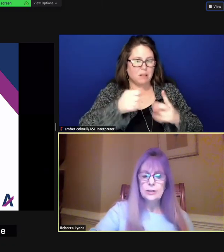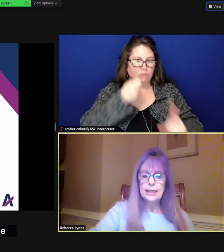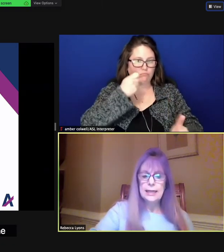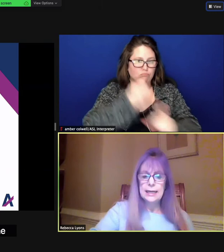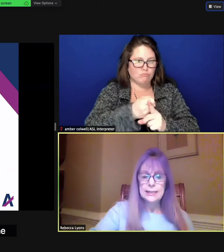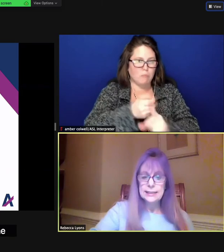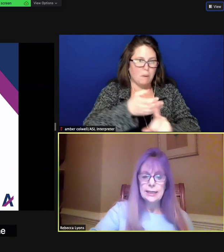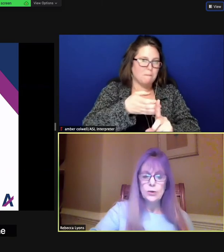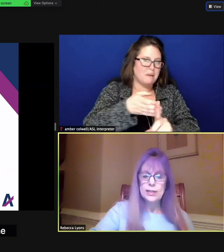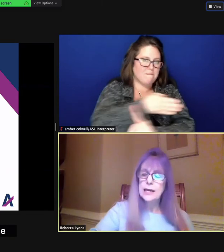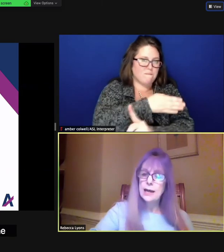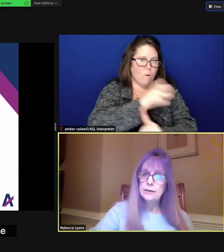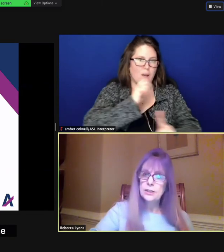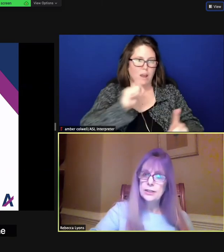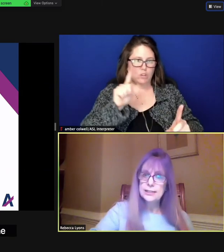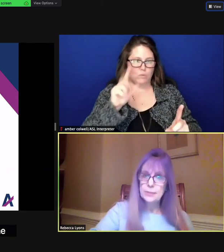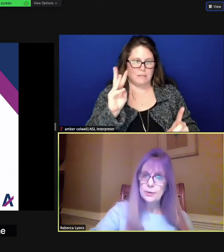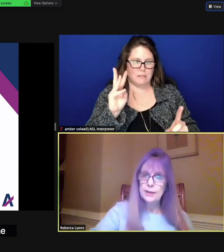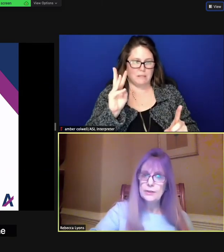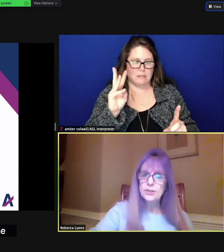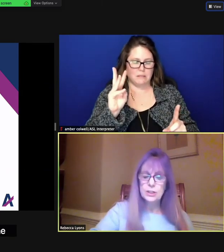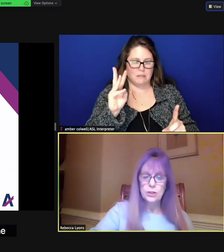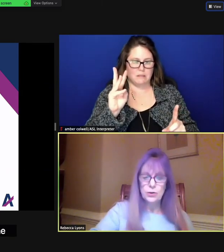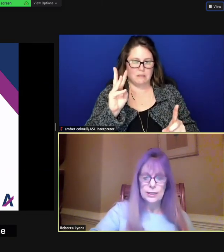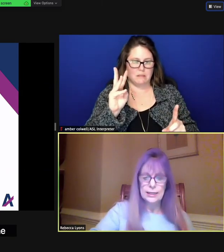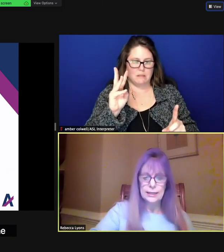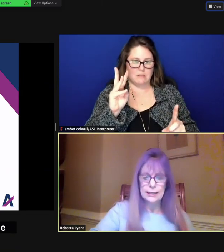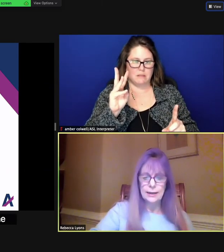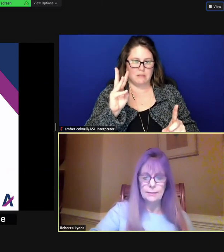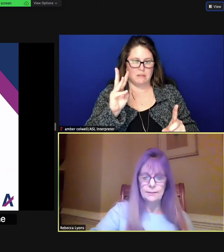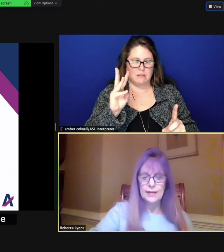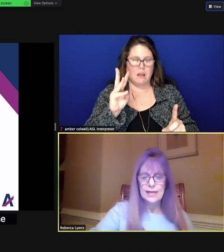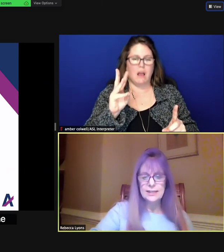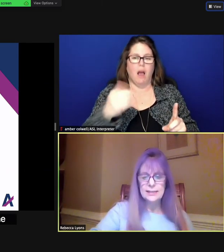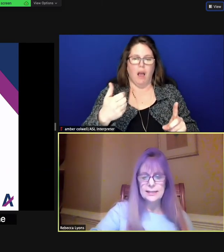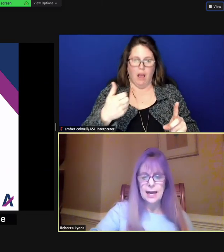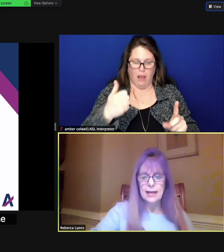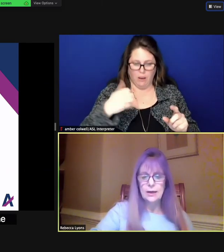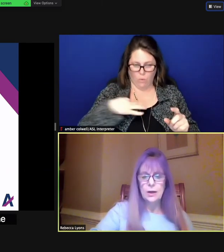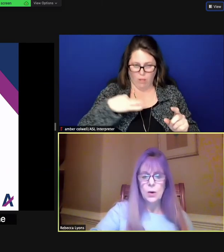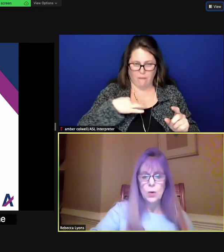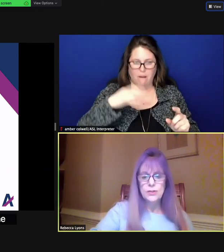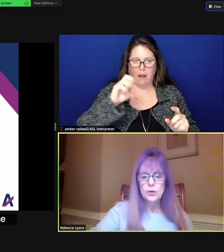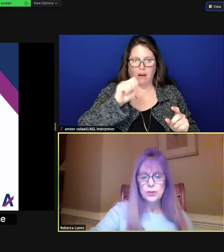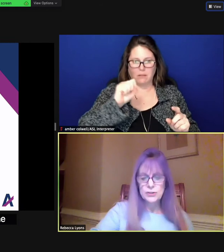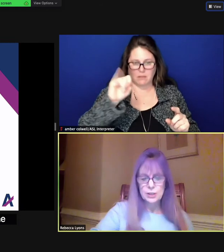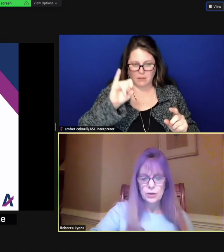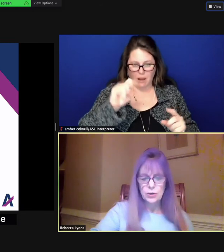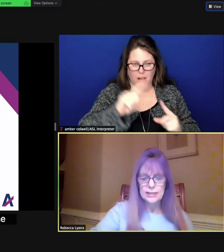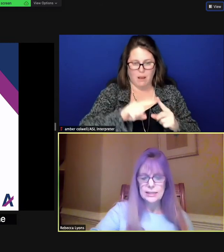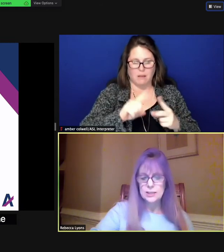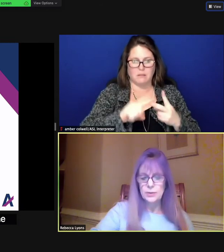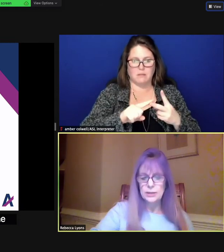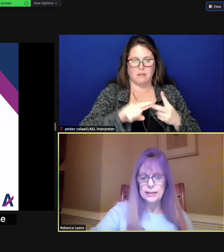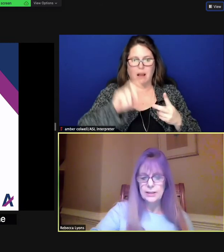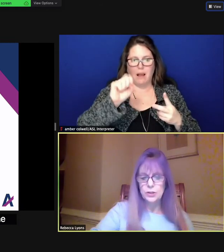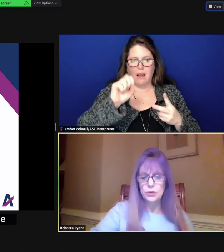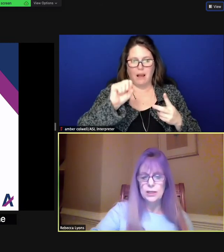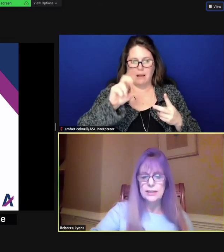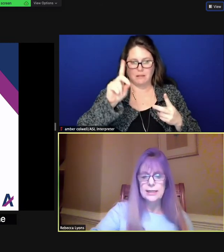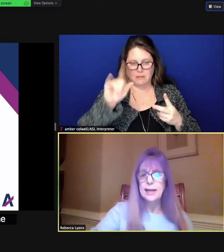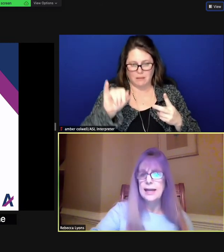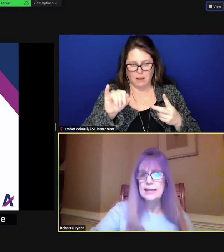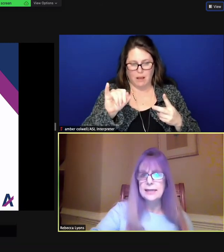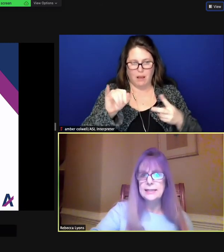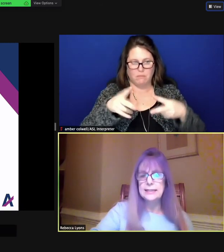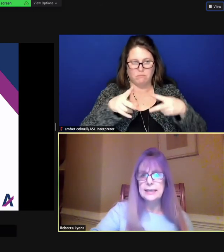is either entitled to supplemental security income, SSI, or Social Security Disability